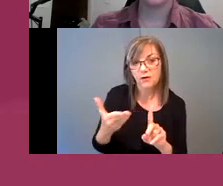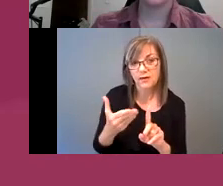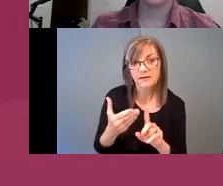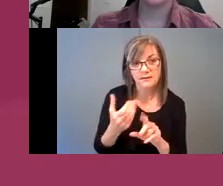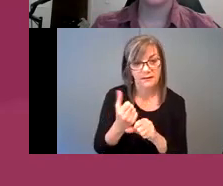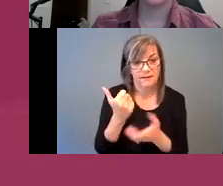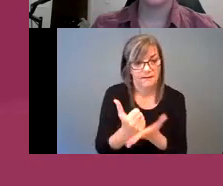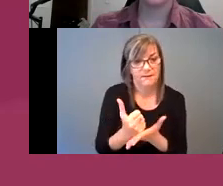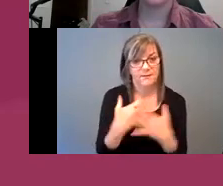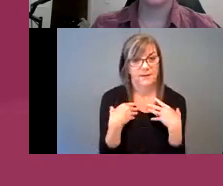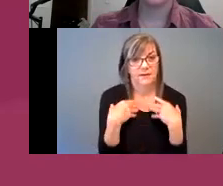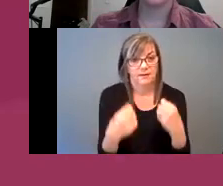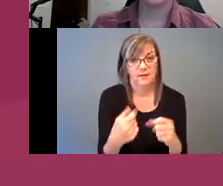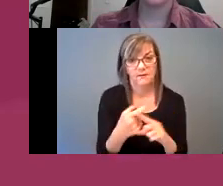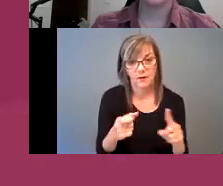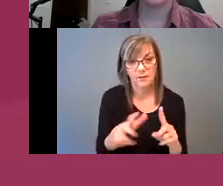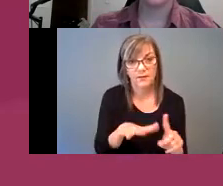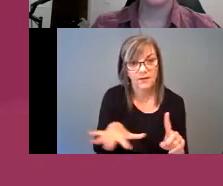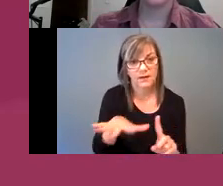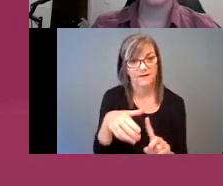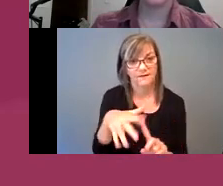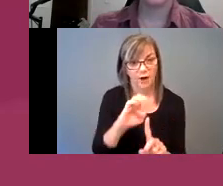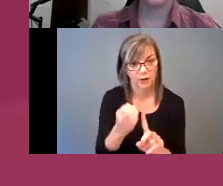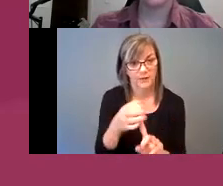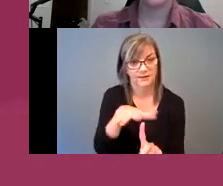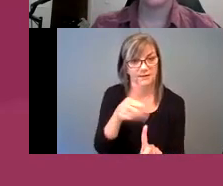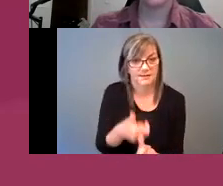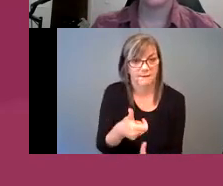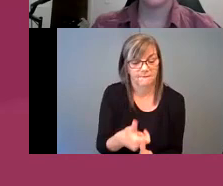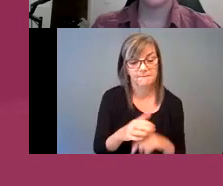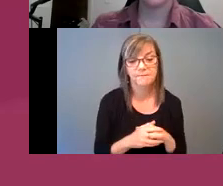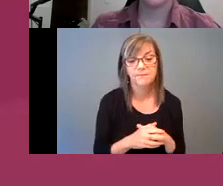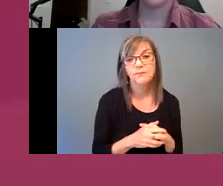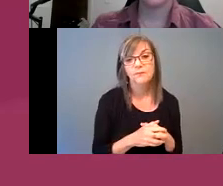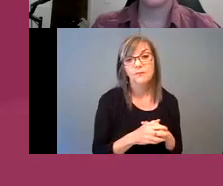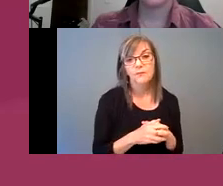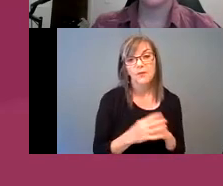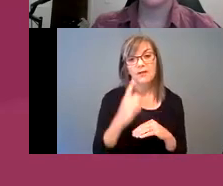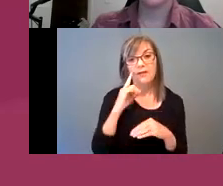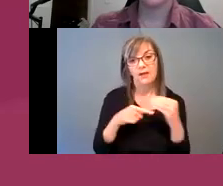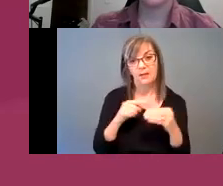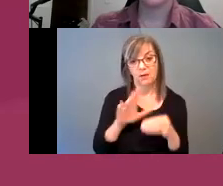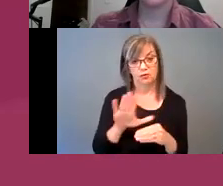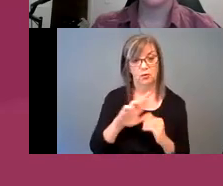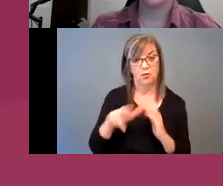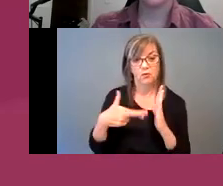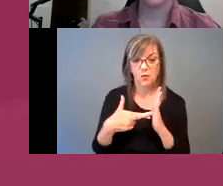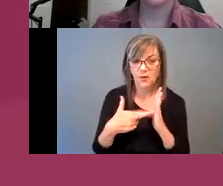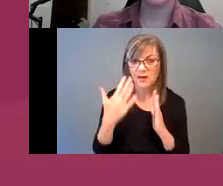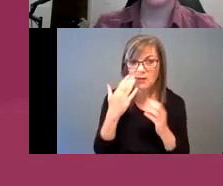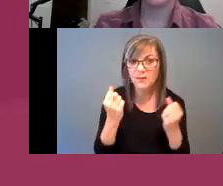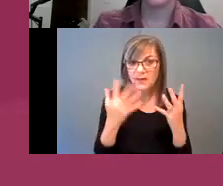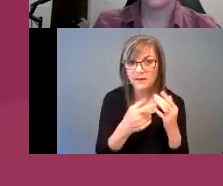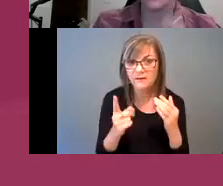physical environment component. So again, thinking back to your role, I know a lot of you identified as social